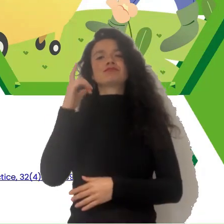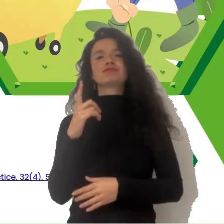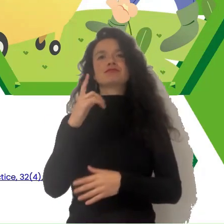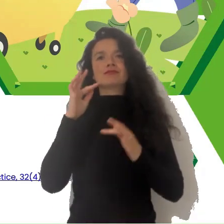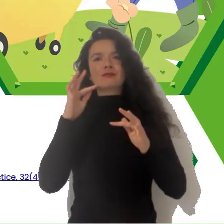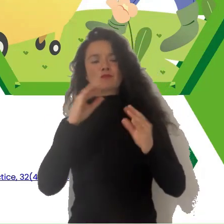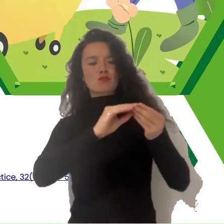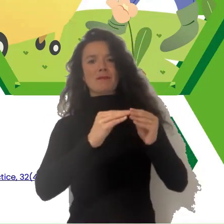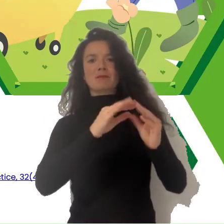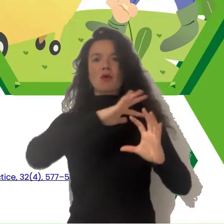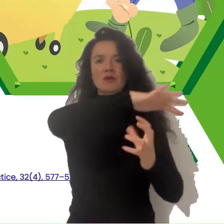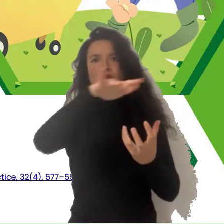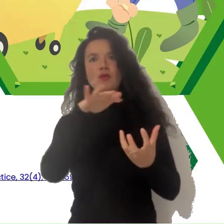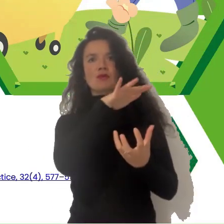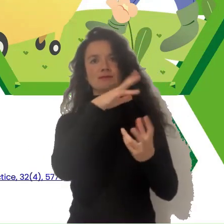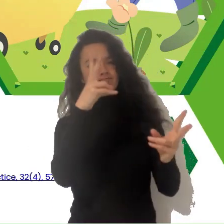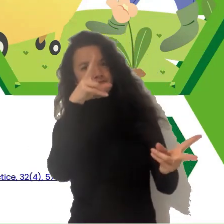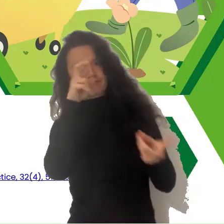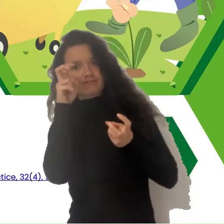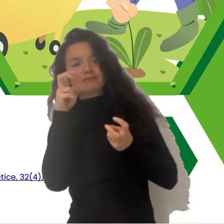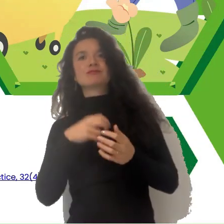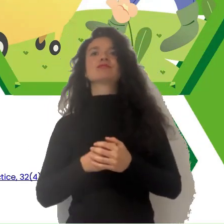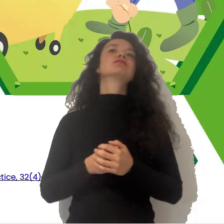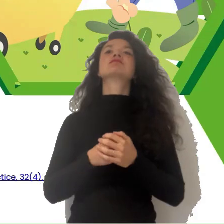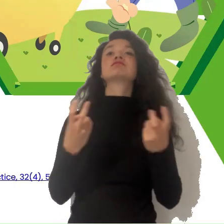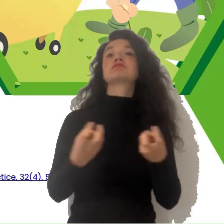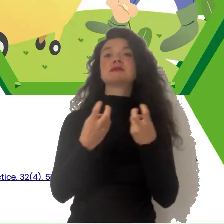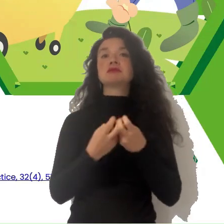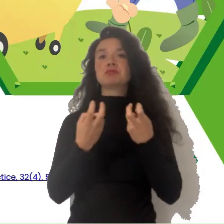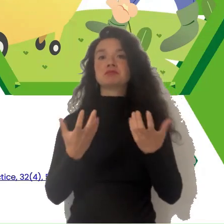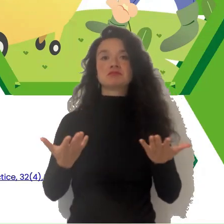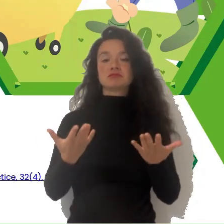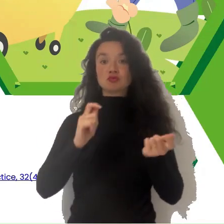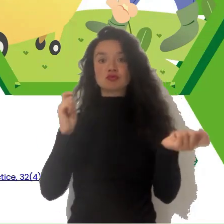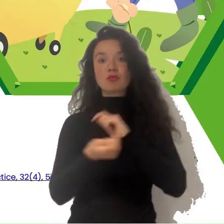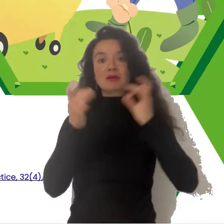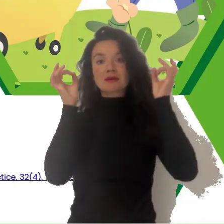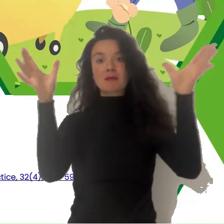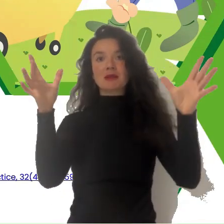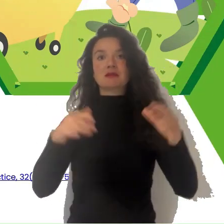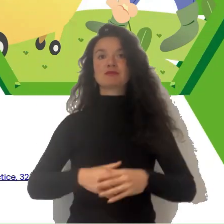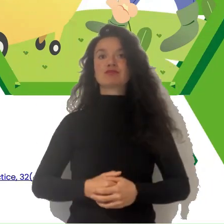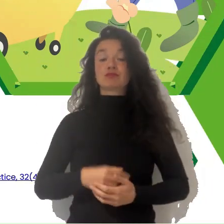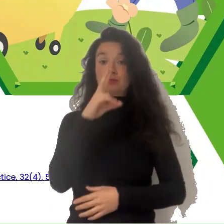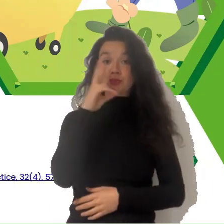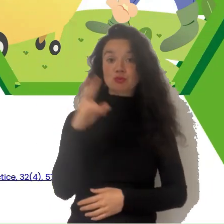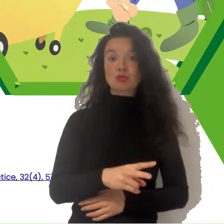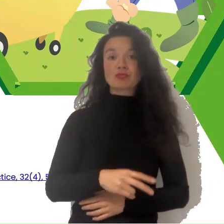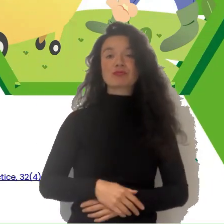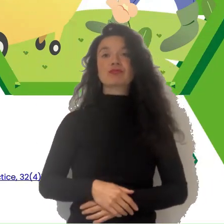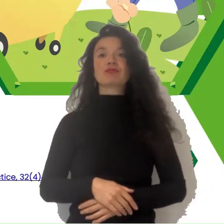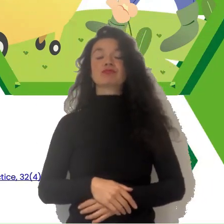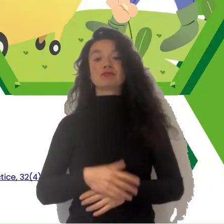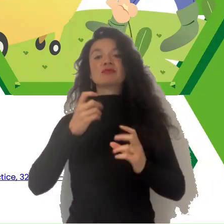environment nowadays. Also, green skills are practical actions that we can do in order to save